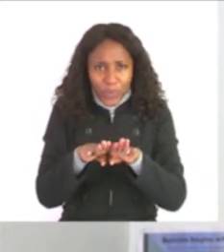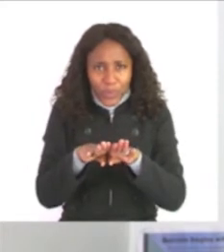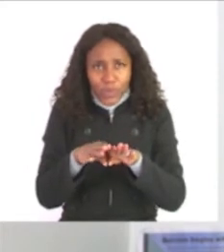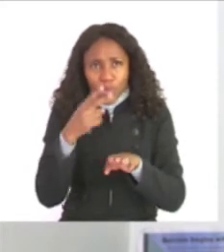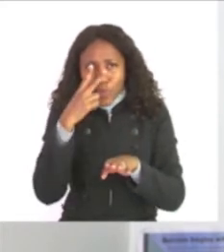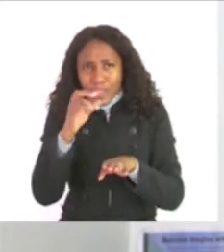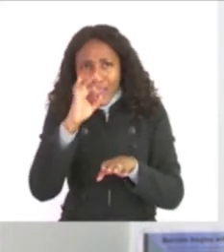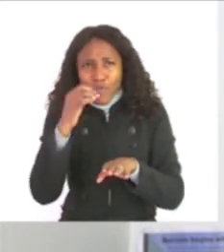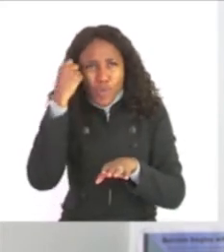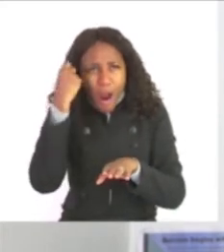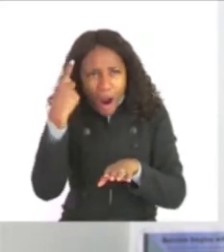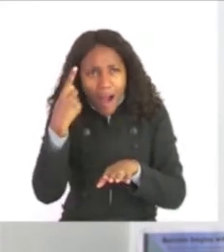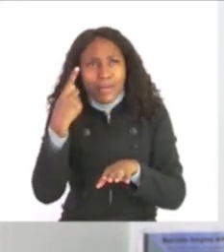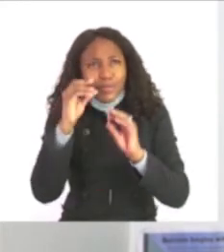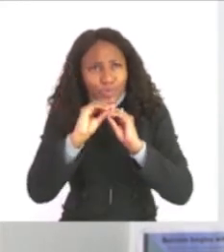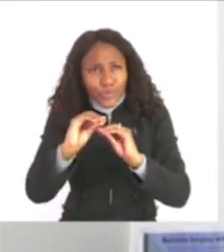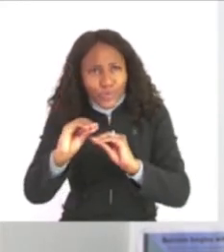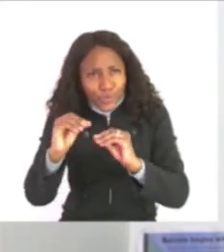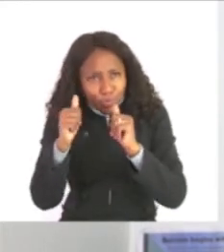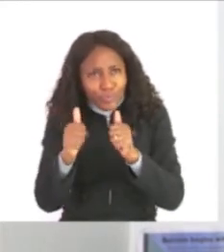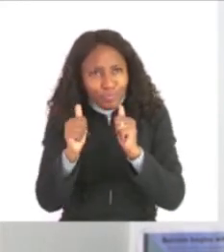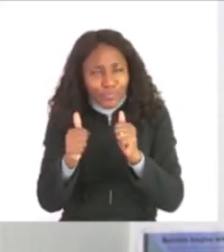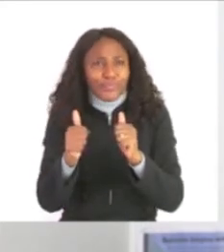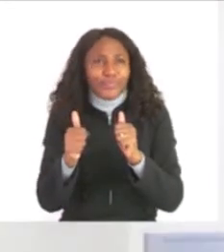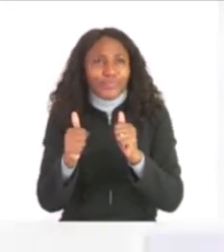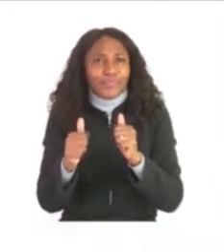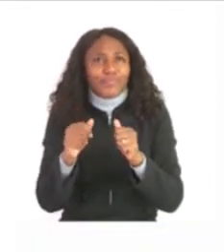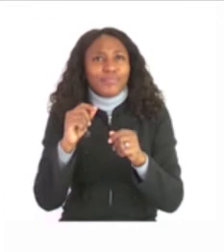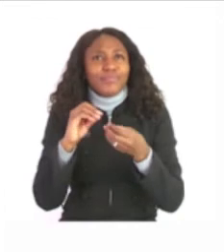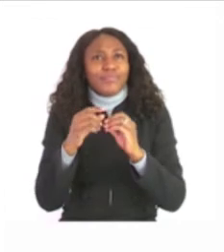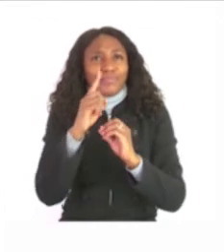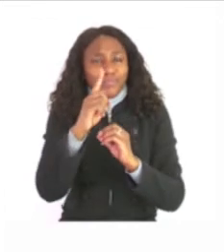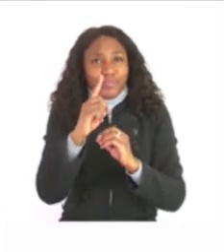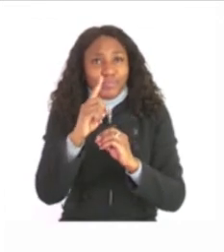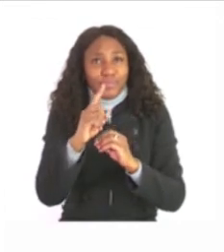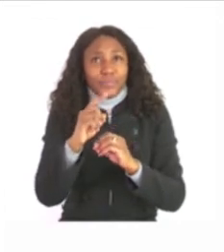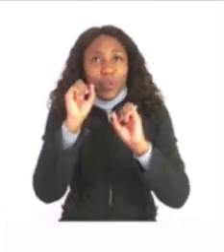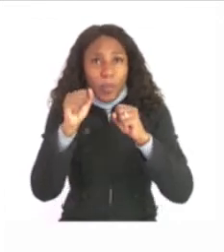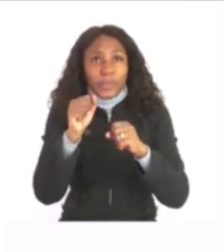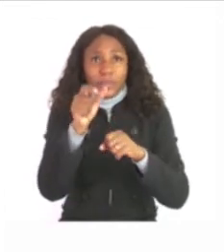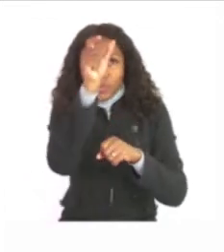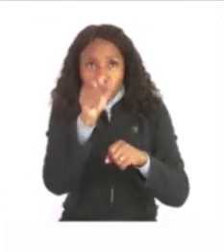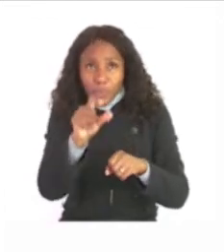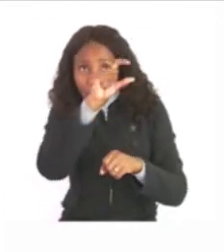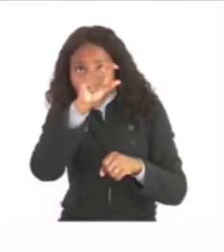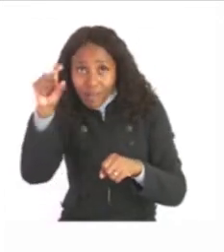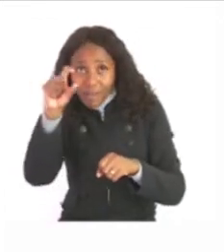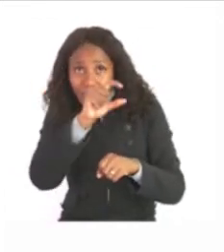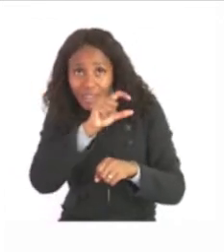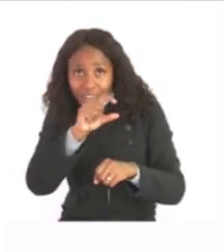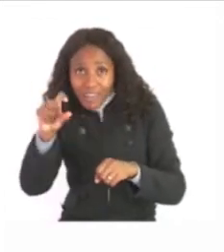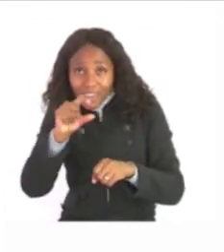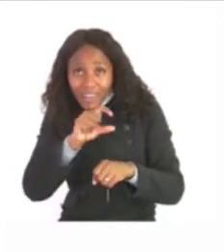check whether you really understood the topic or not. Number one, you need to complete this